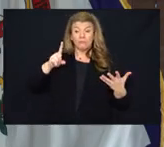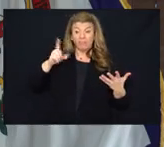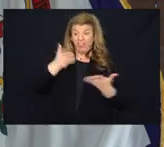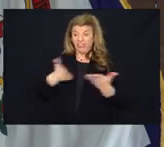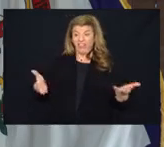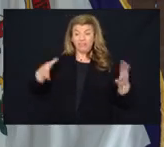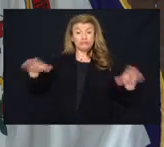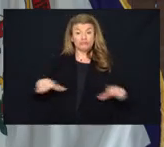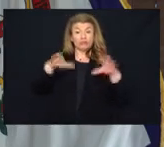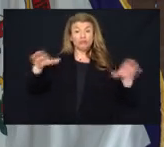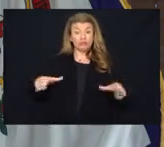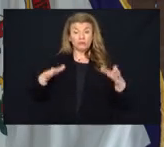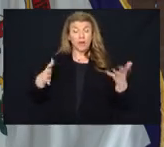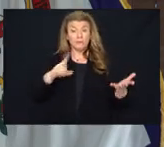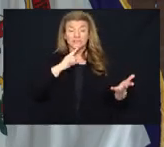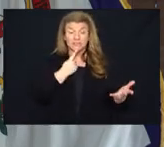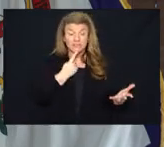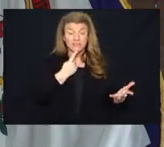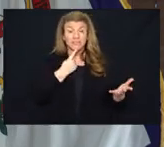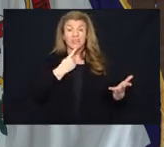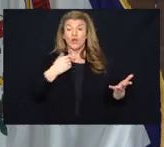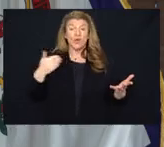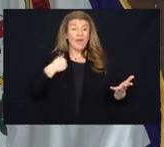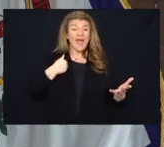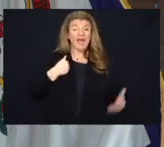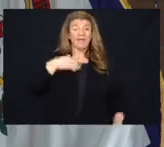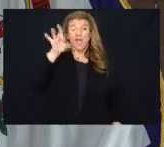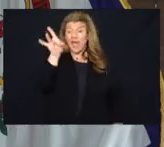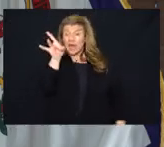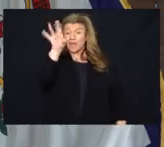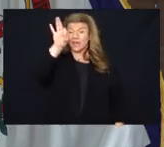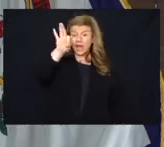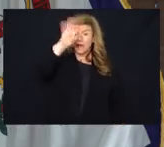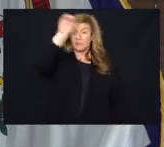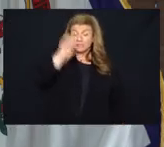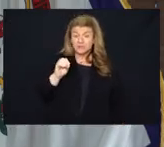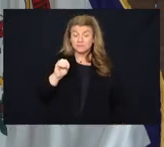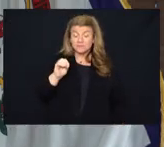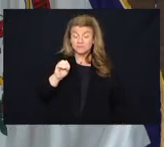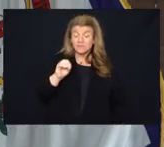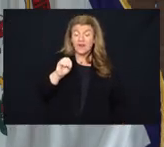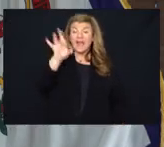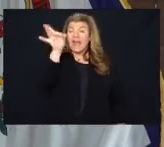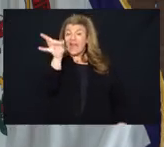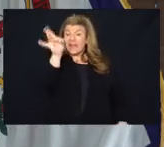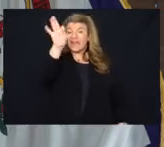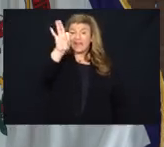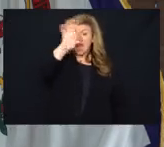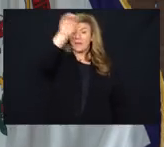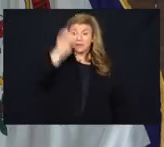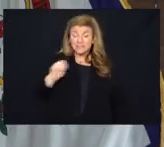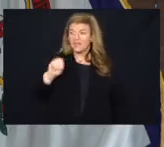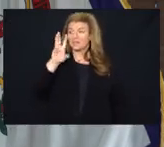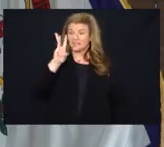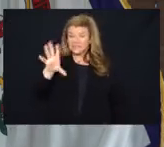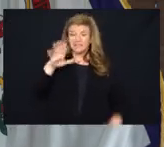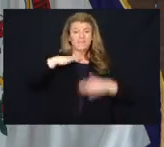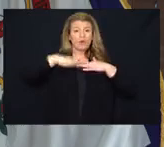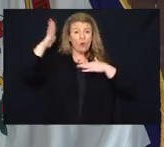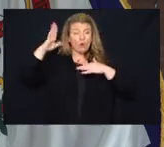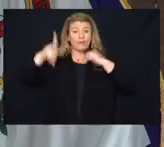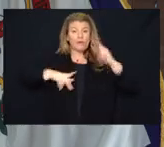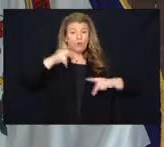it is, for crying out loud, we got 89% of the 65 and